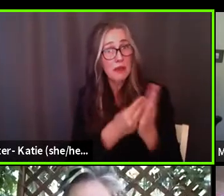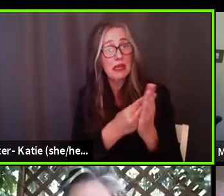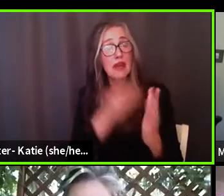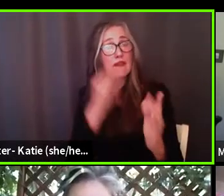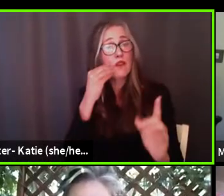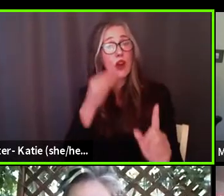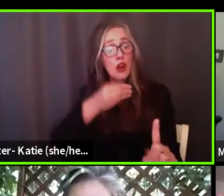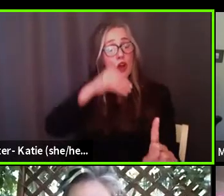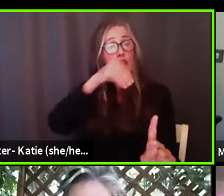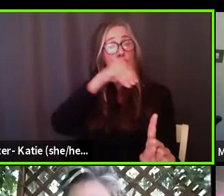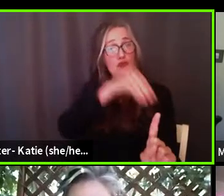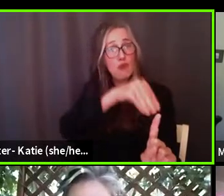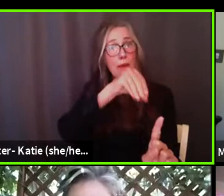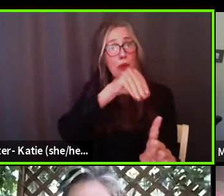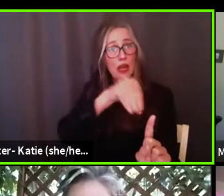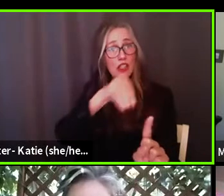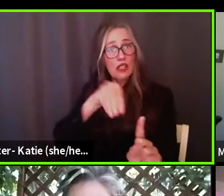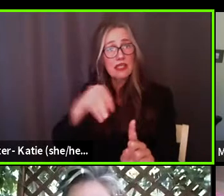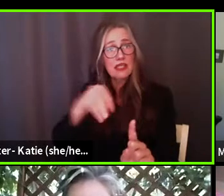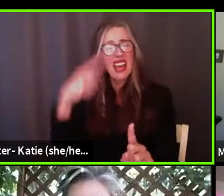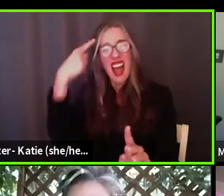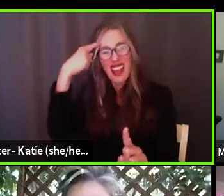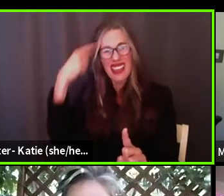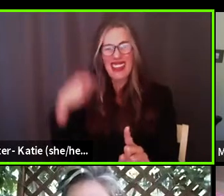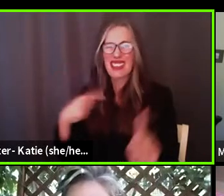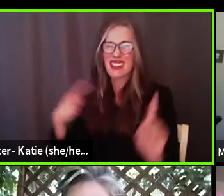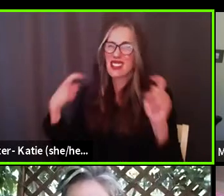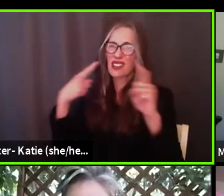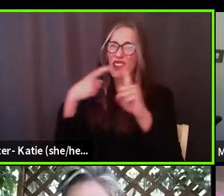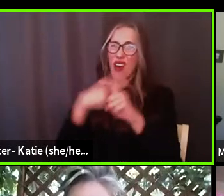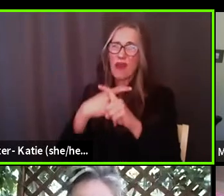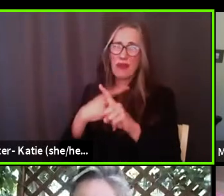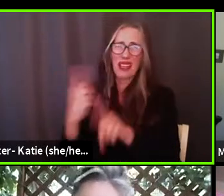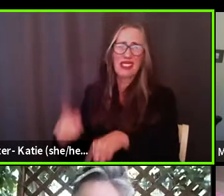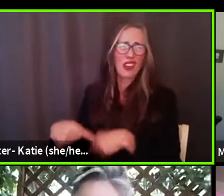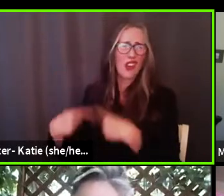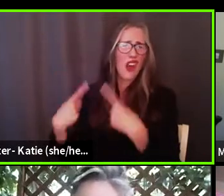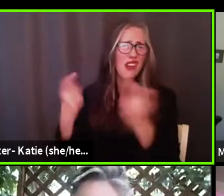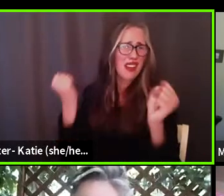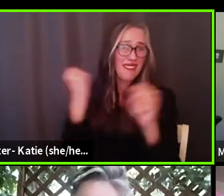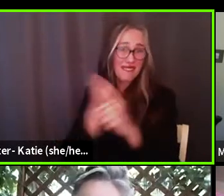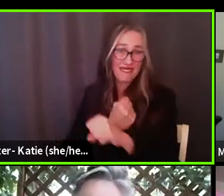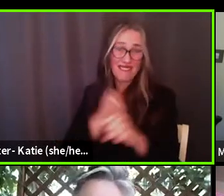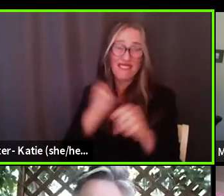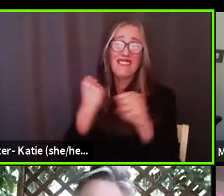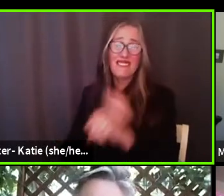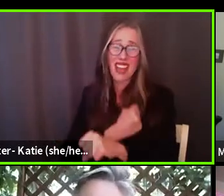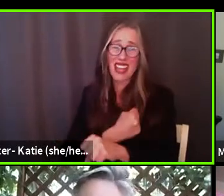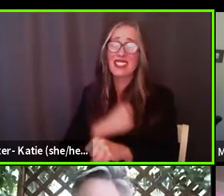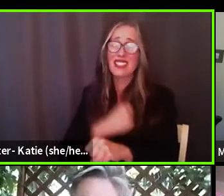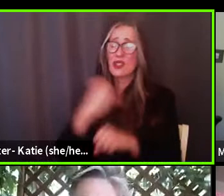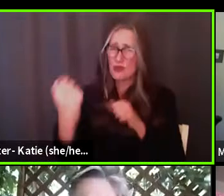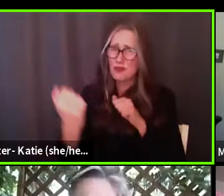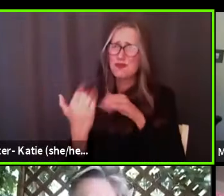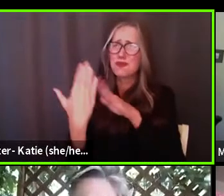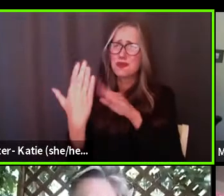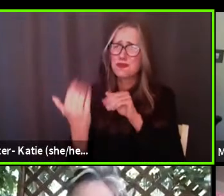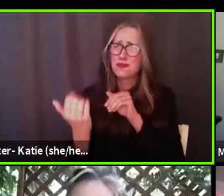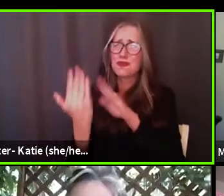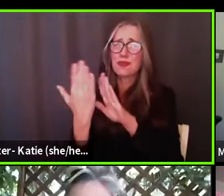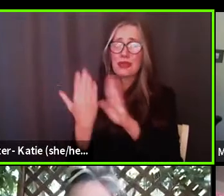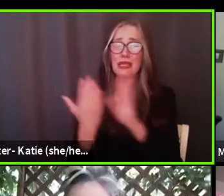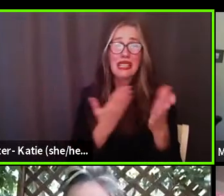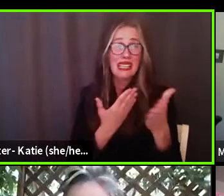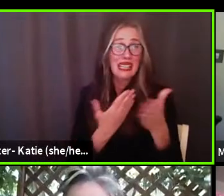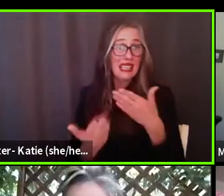complex fight that i know so many people have been you know involved in and just to uplift that even like